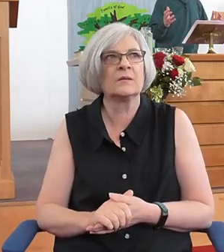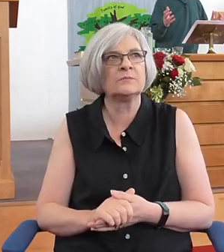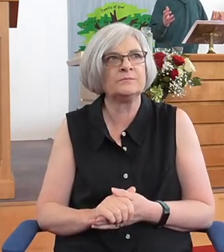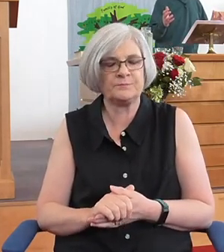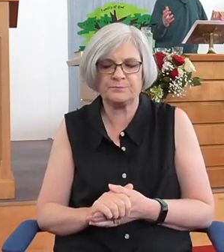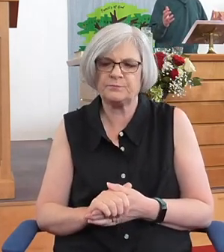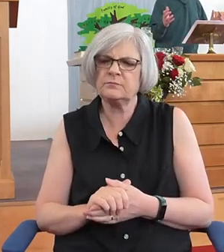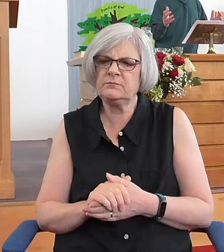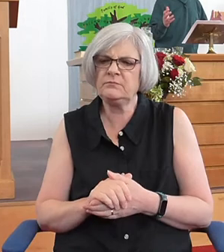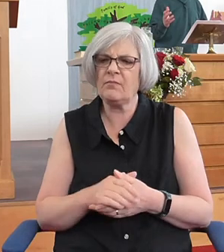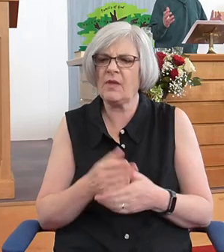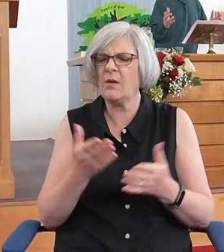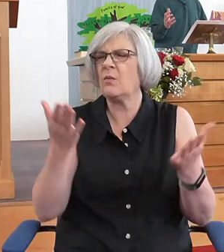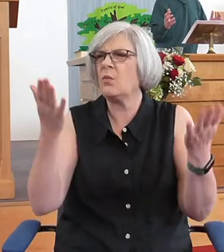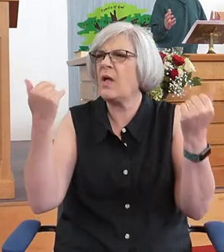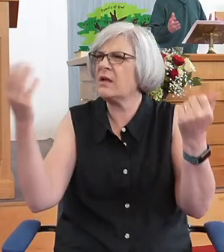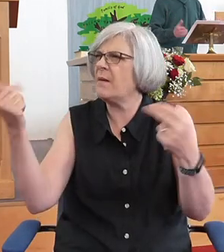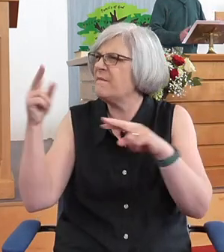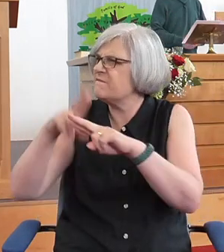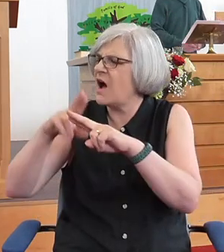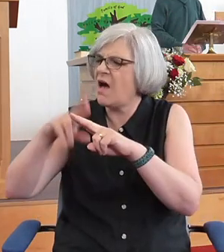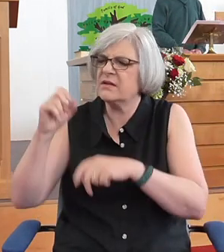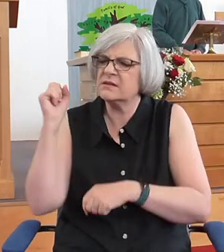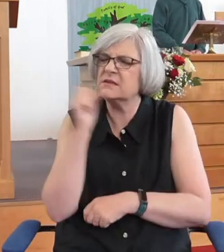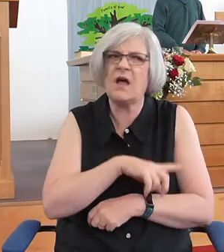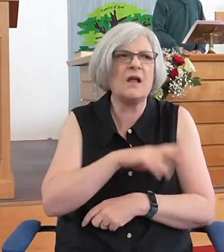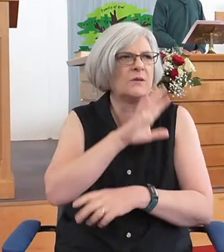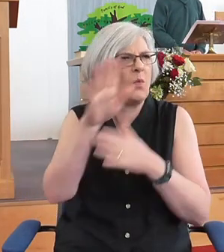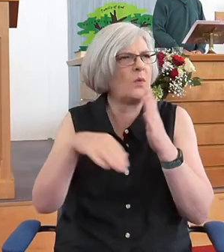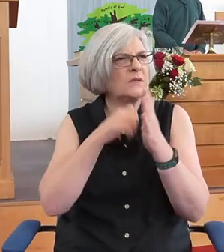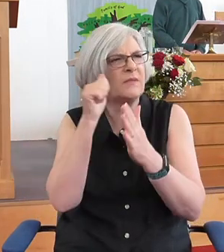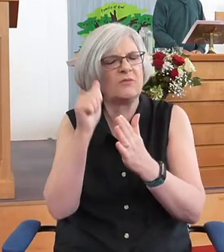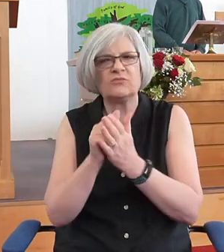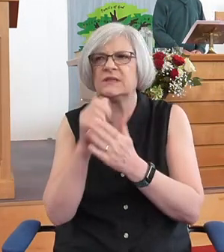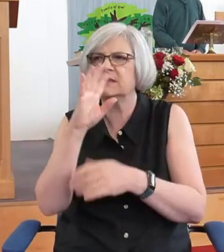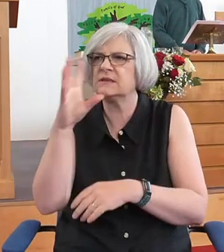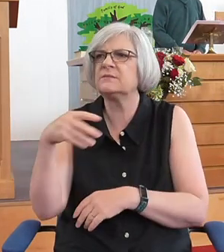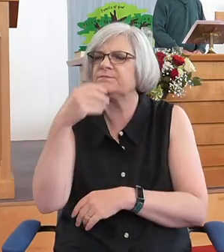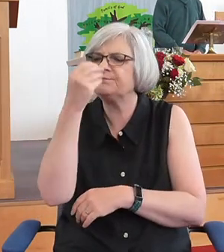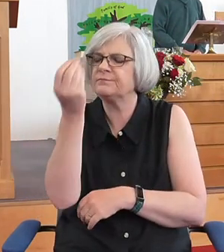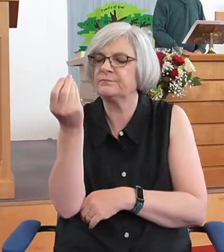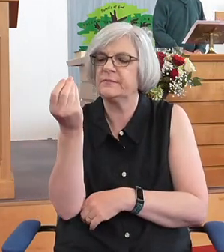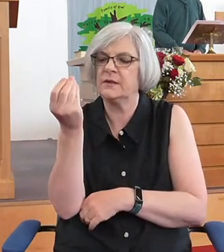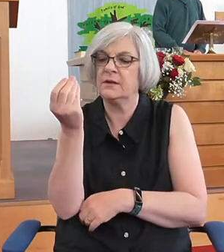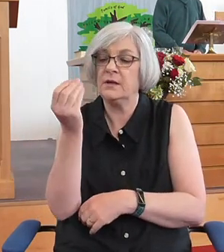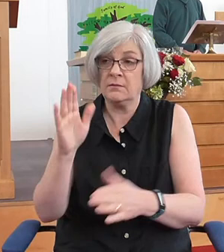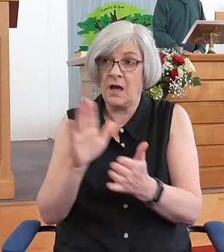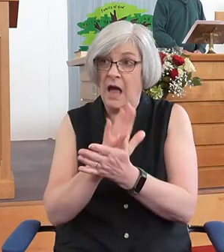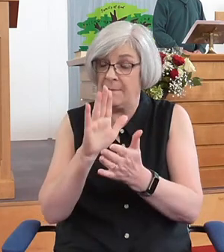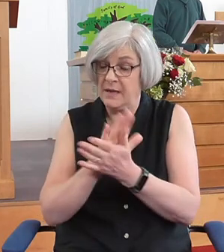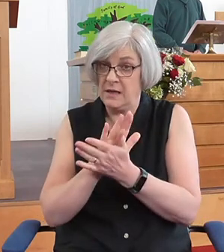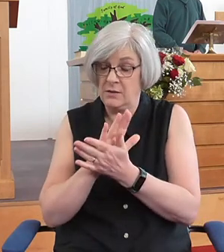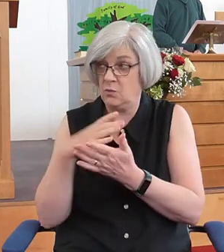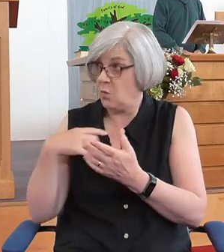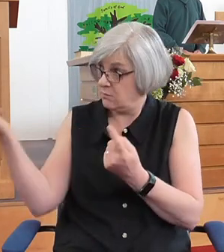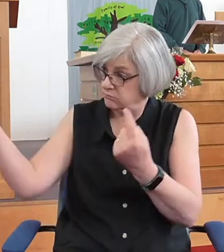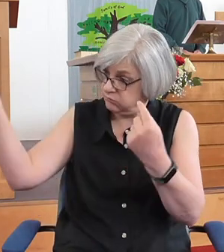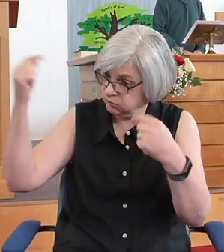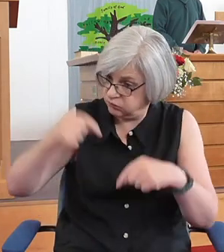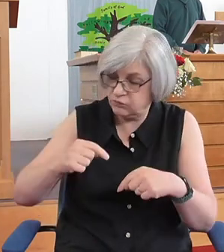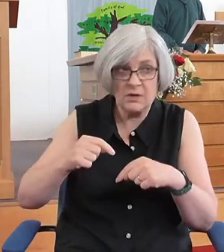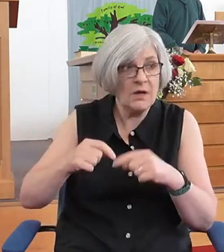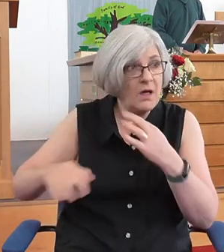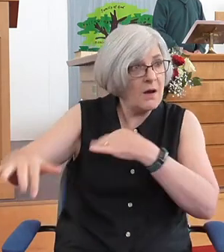We welcome you, Father, Son, and Holy Spirit. We are grateful that it is your desire to be with and among